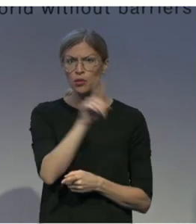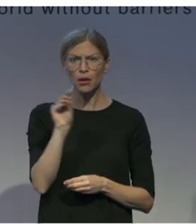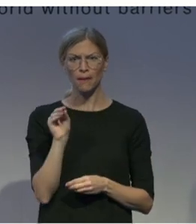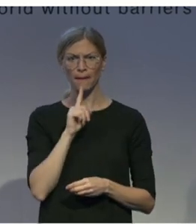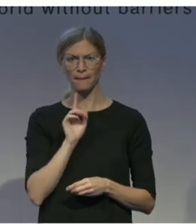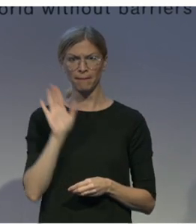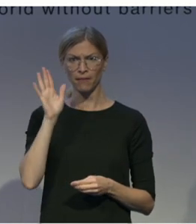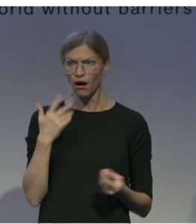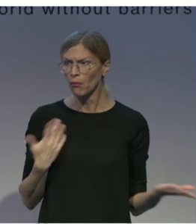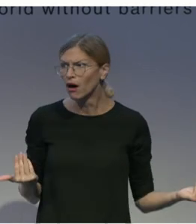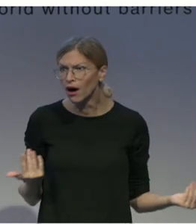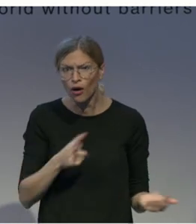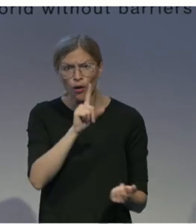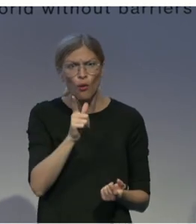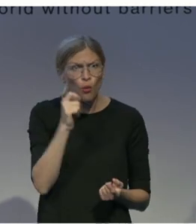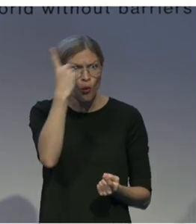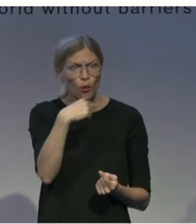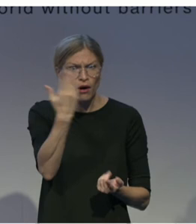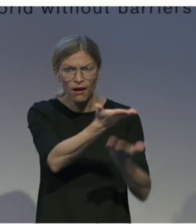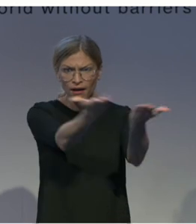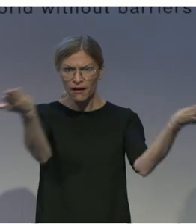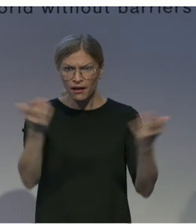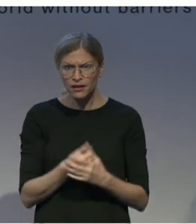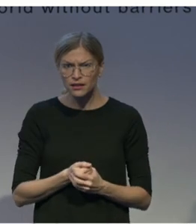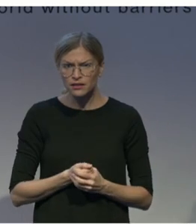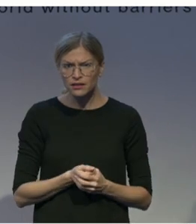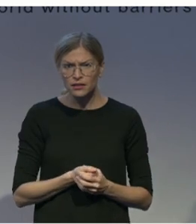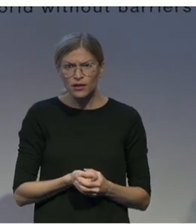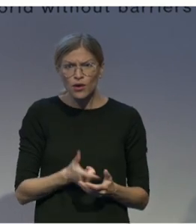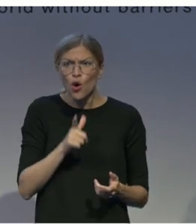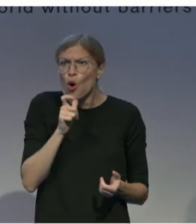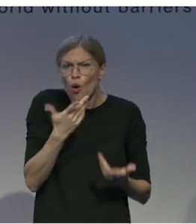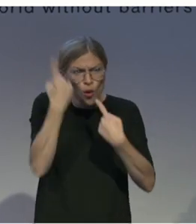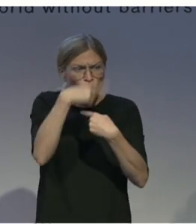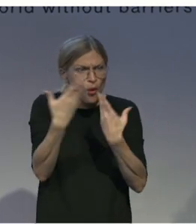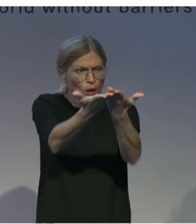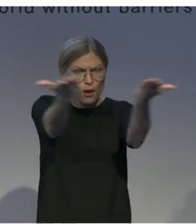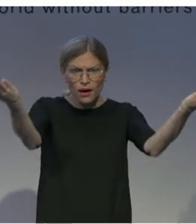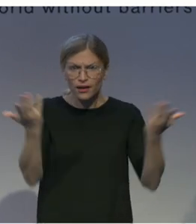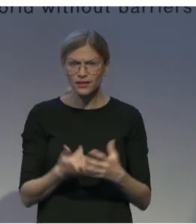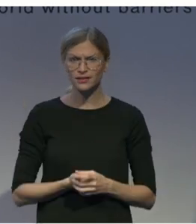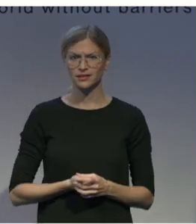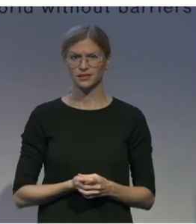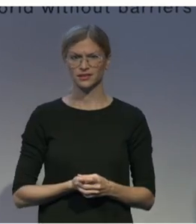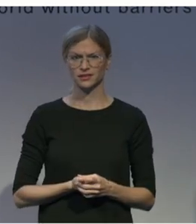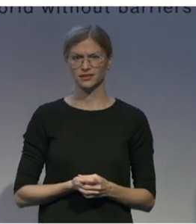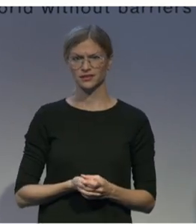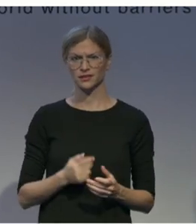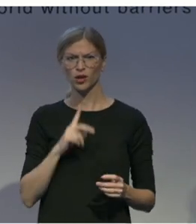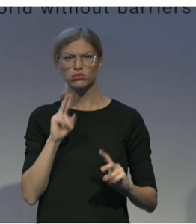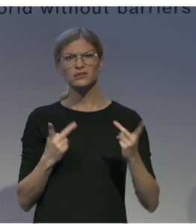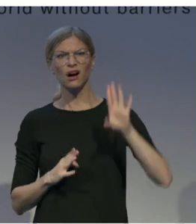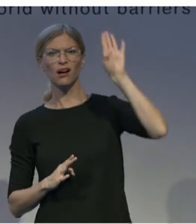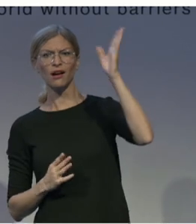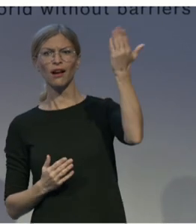responding to me. So who are you? All right, one person is somebody. I'm going to give you another chance. Thank you, though. Who